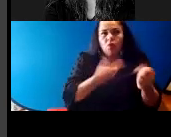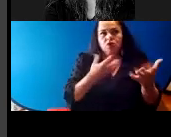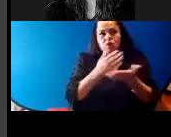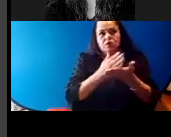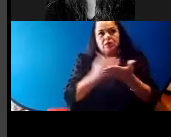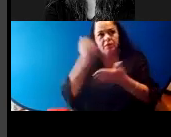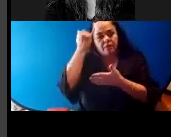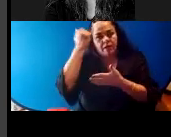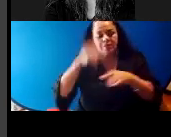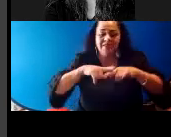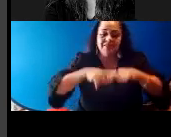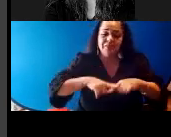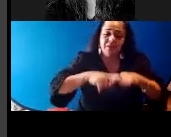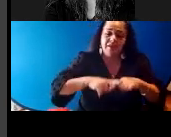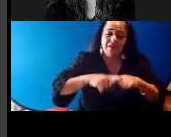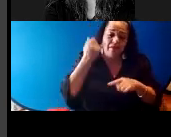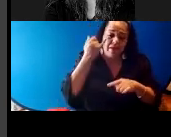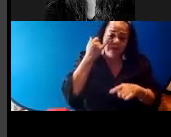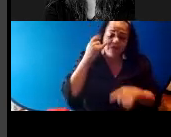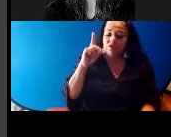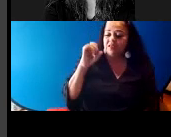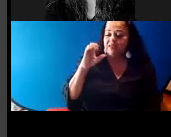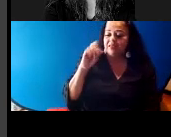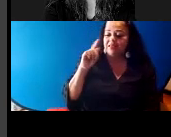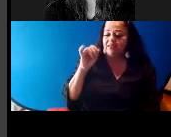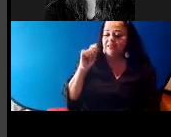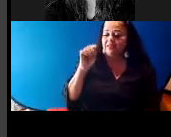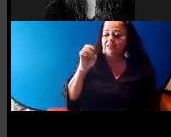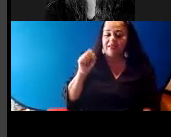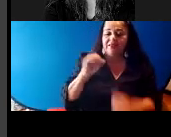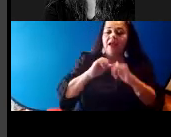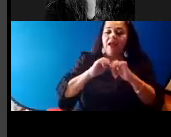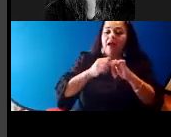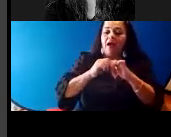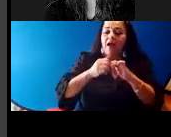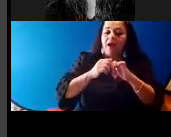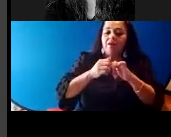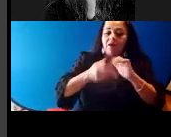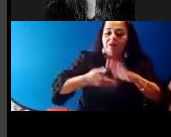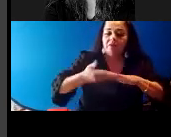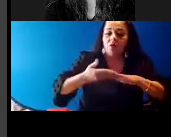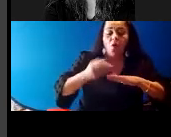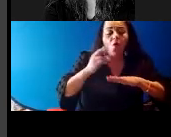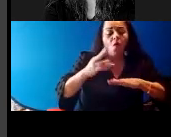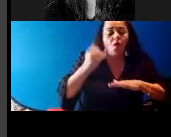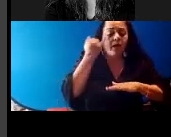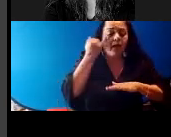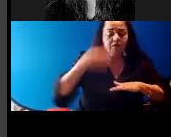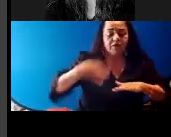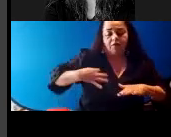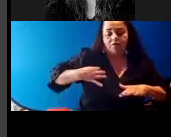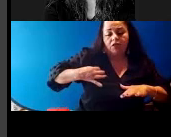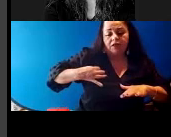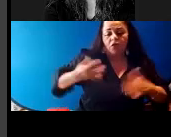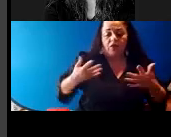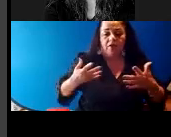out, depending on if there's dictates that drive why you have to do something versus folks coming to the table voluntarily. Different factors to consider. So we